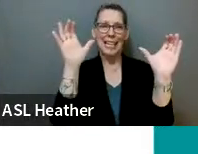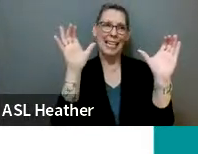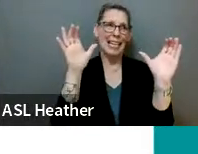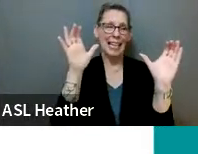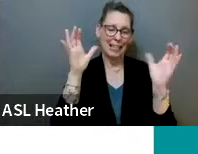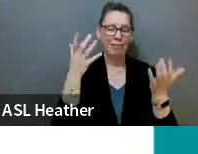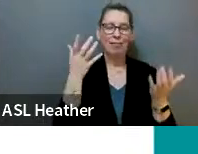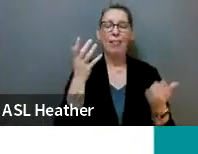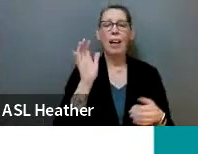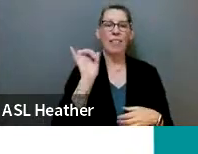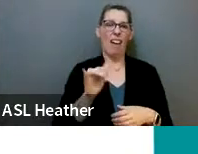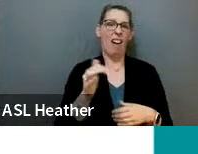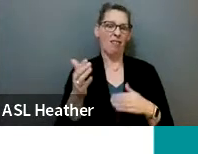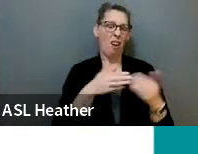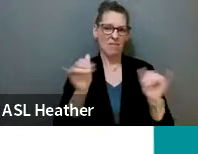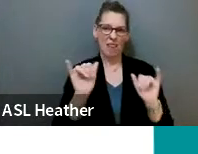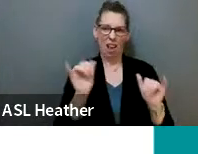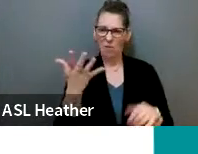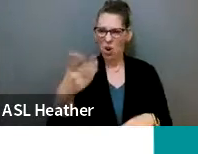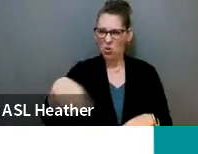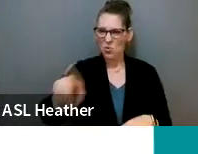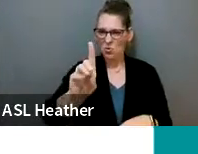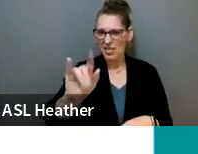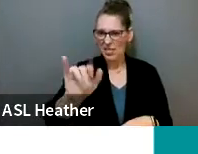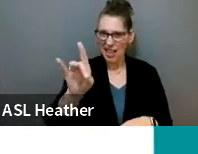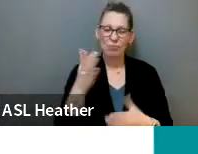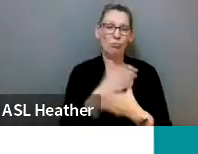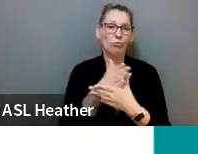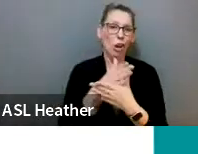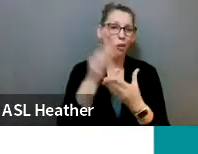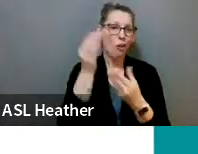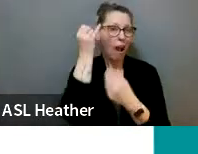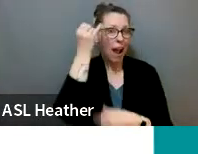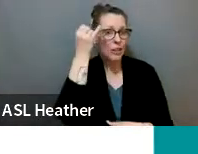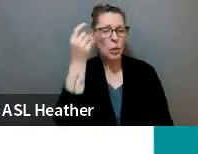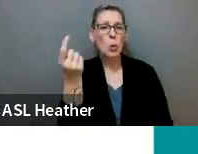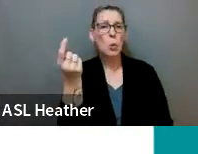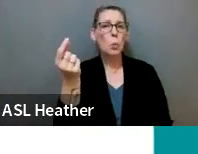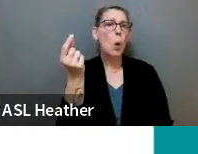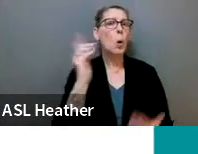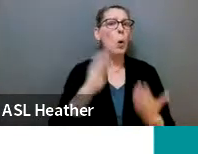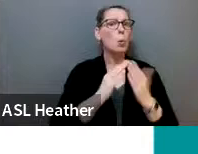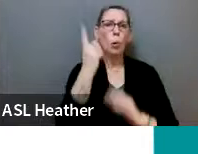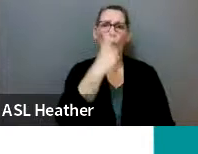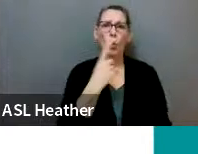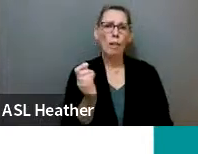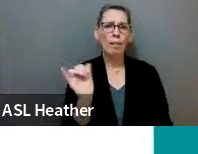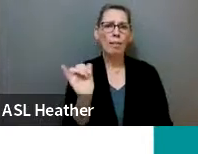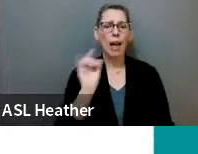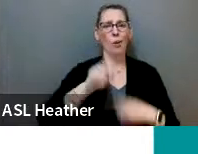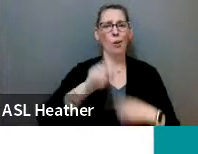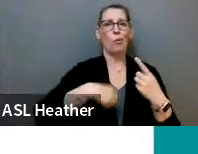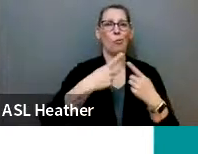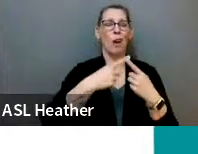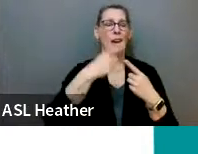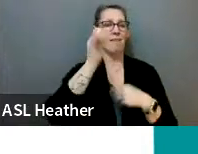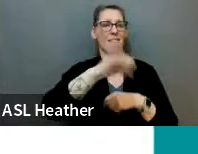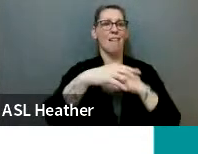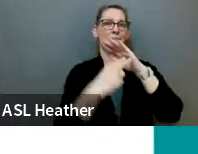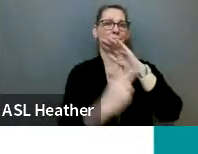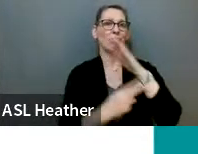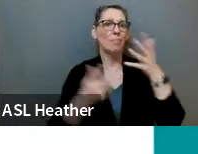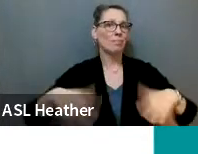similar to the work that you all did, where they shared ideas of what the community could look like once the project is complete.